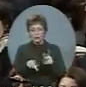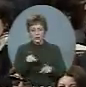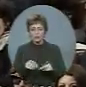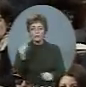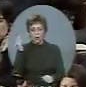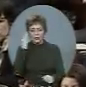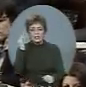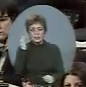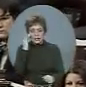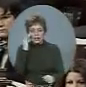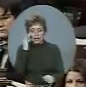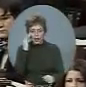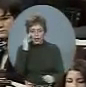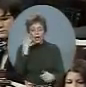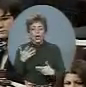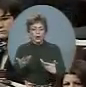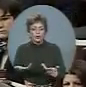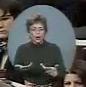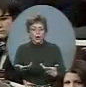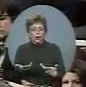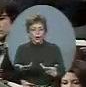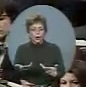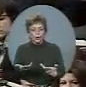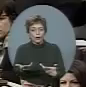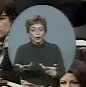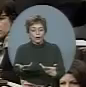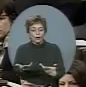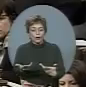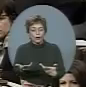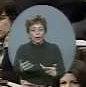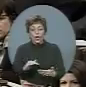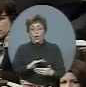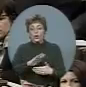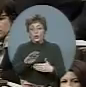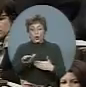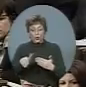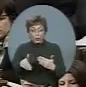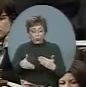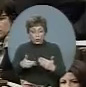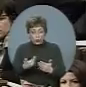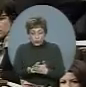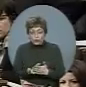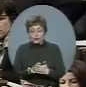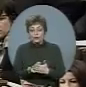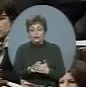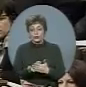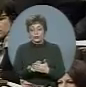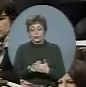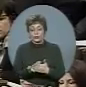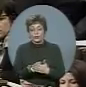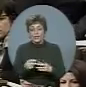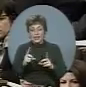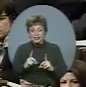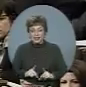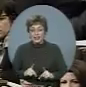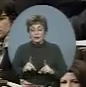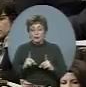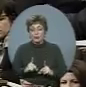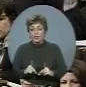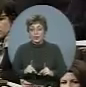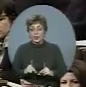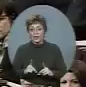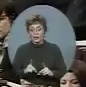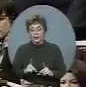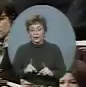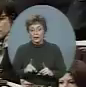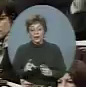of the Liberal Party supported those measures until 2 weeks ago when the leader of the Liberal Party started playing caucus games with the